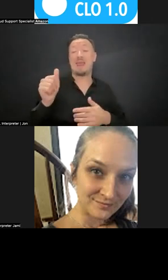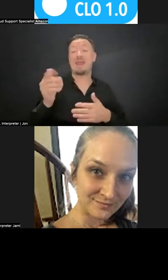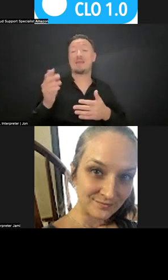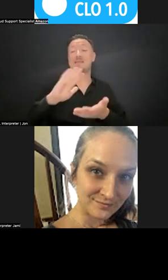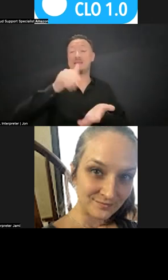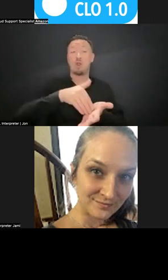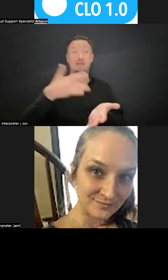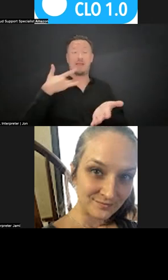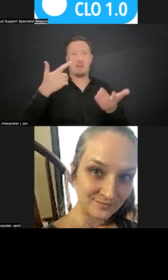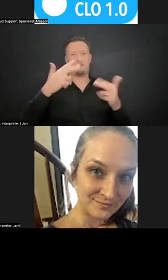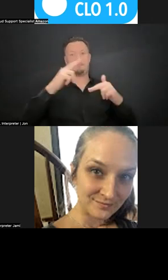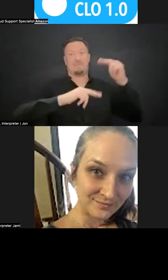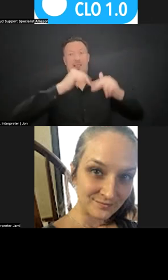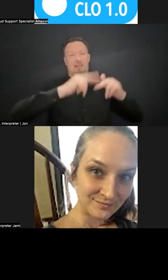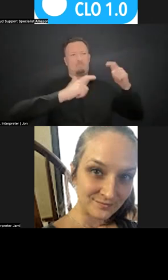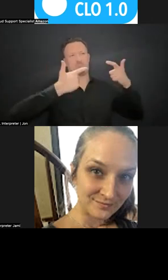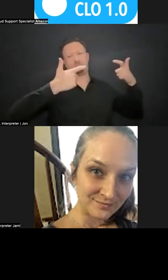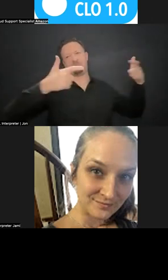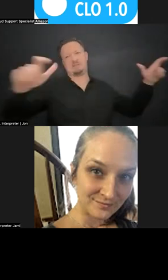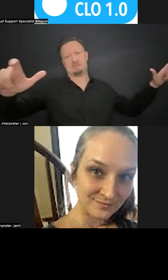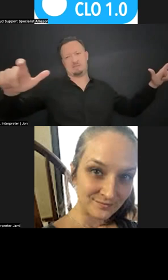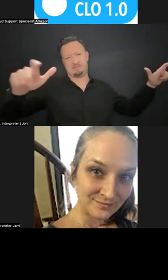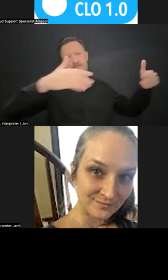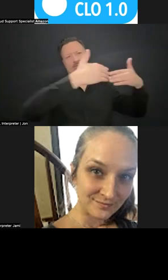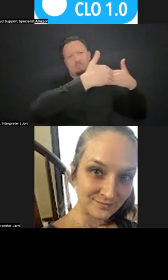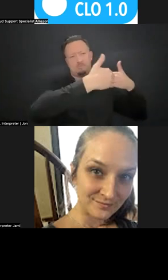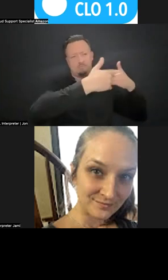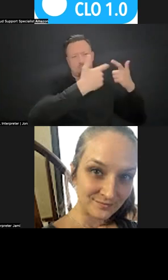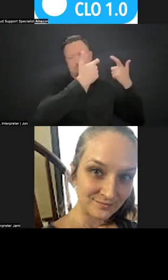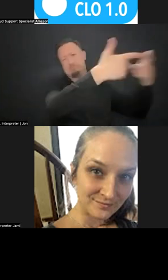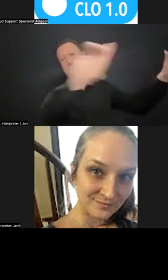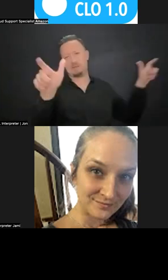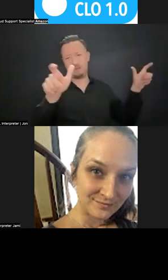servers, server rooms.